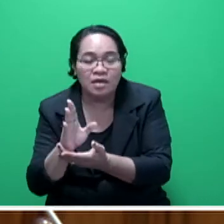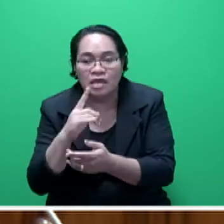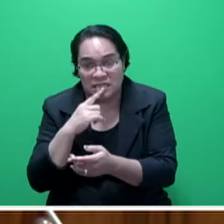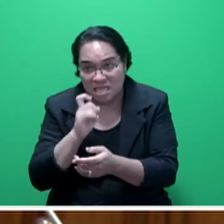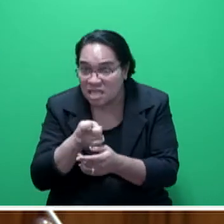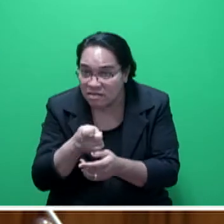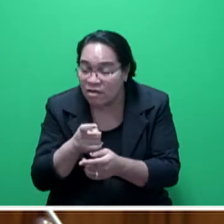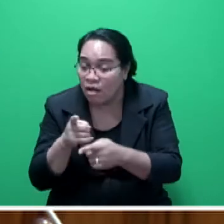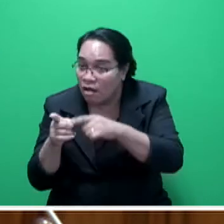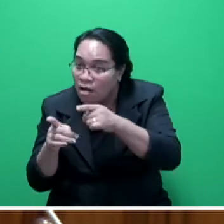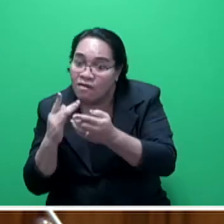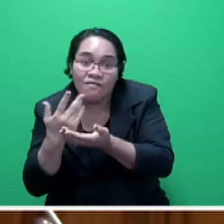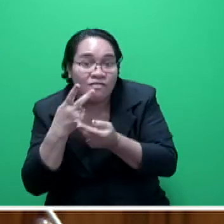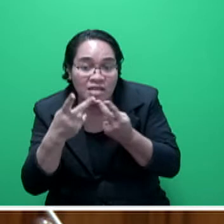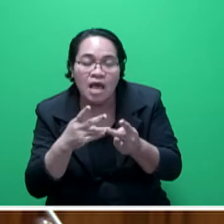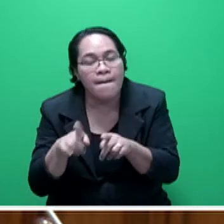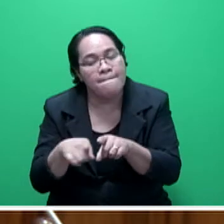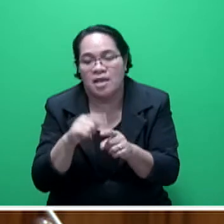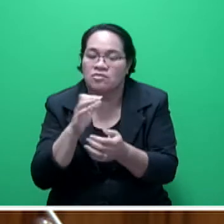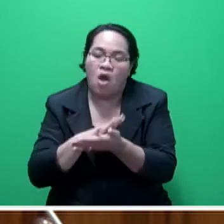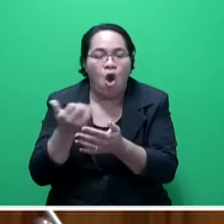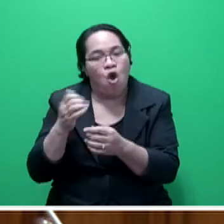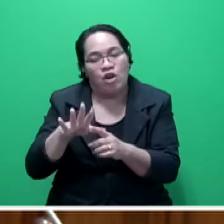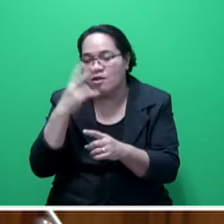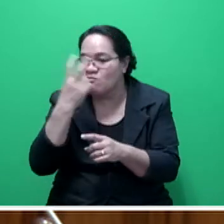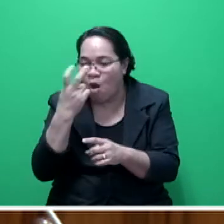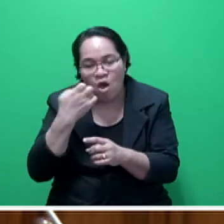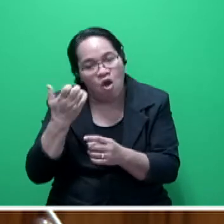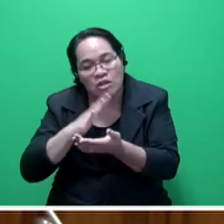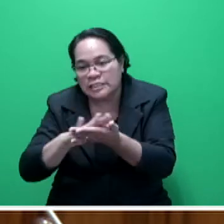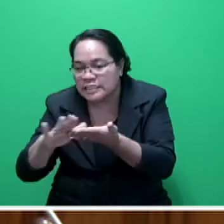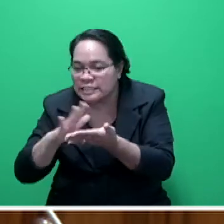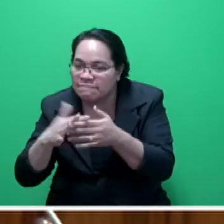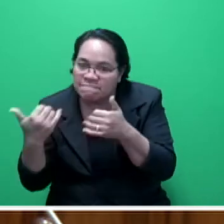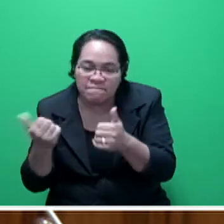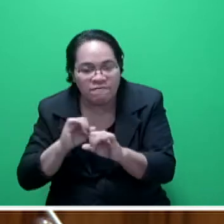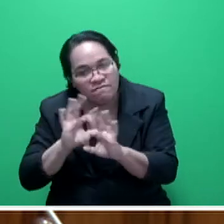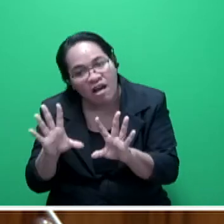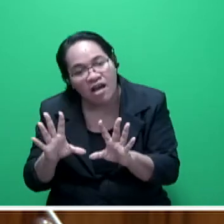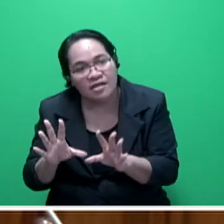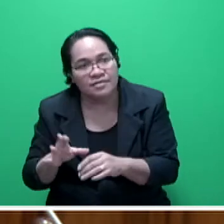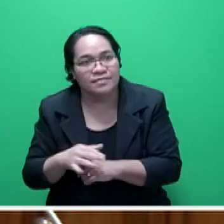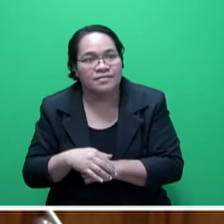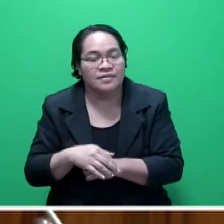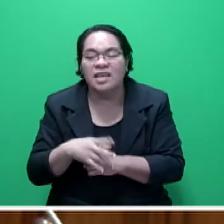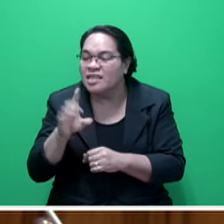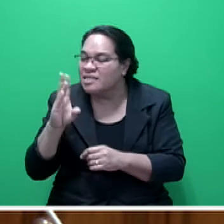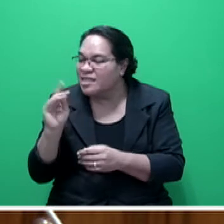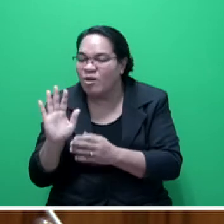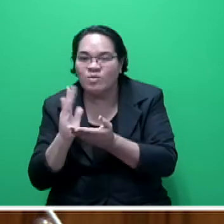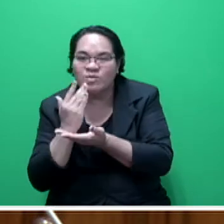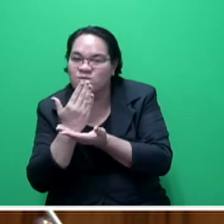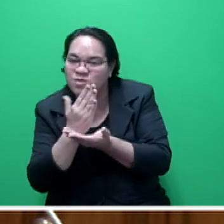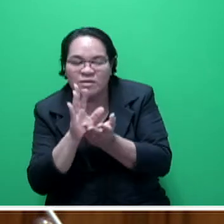cleared by all the relevant authorities and are regularly monitored by the multi-agency team. In conclusion, I wish to draw